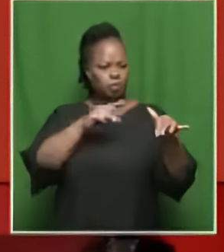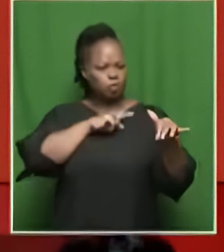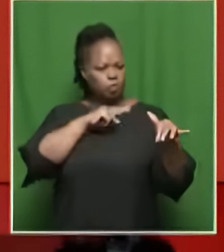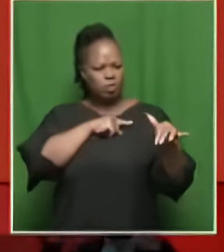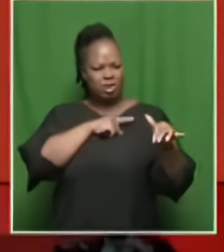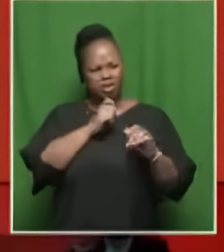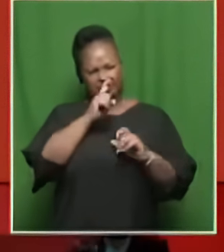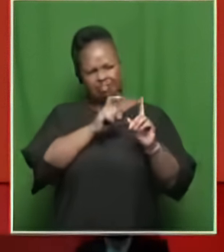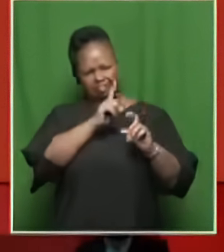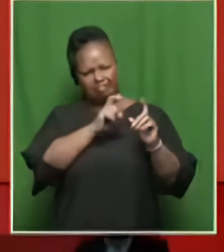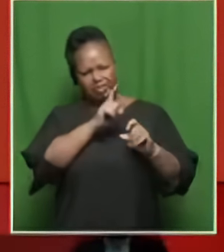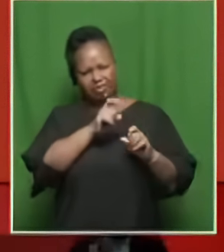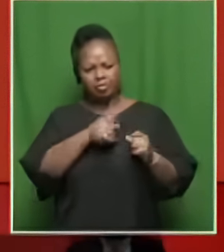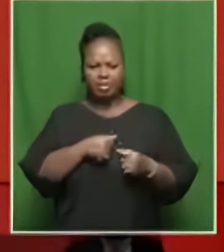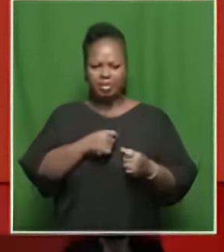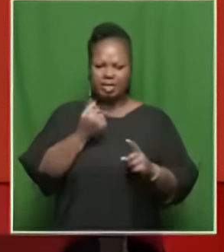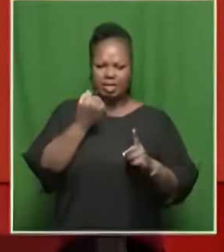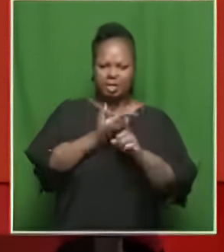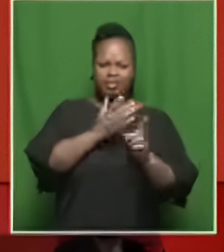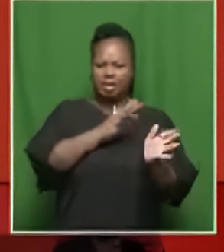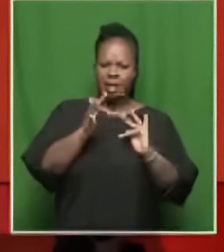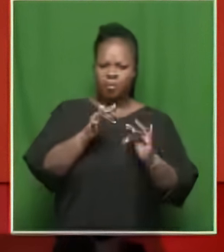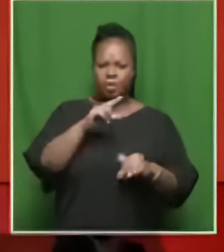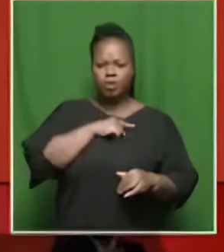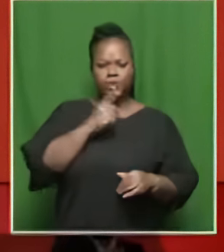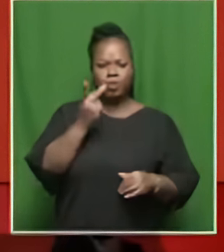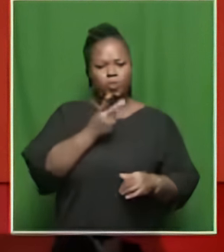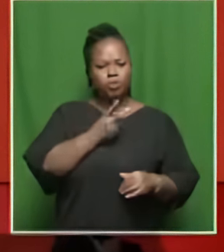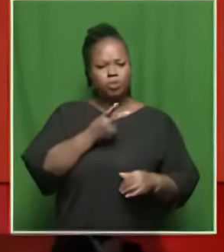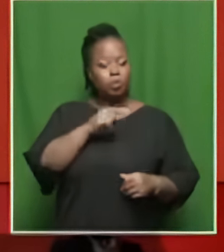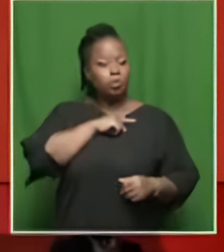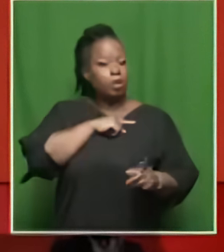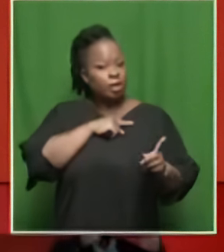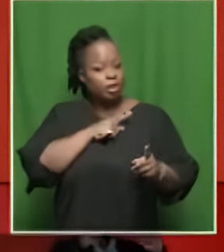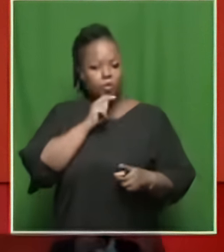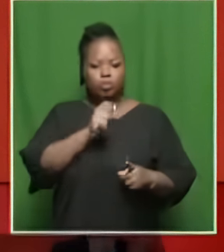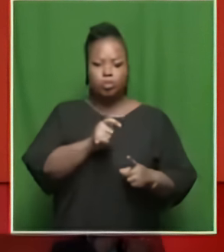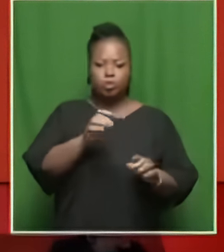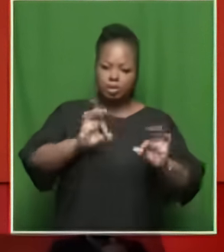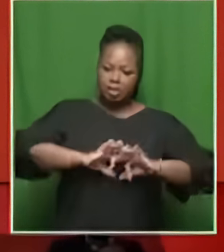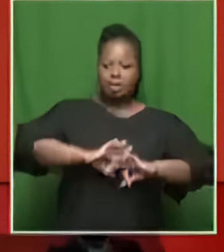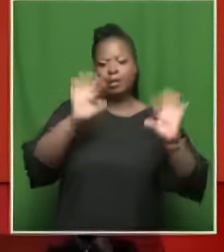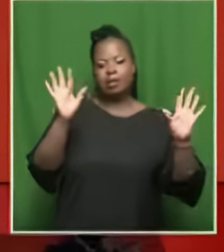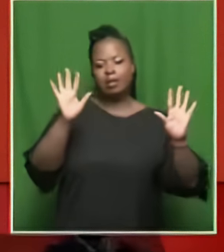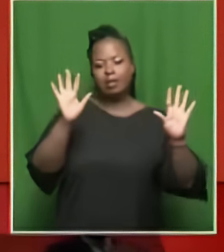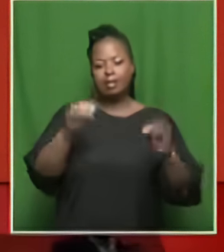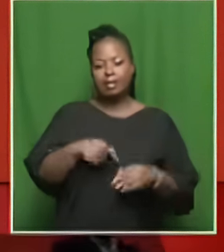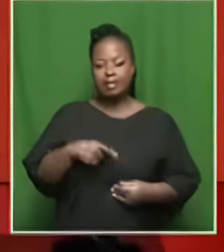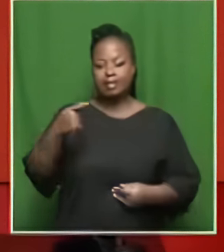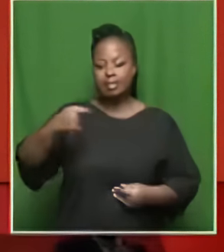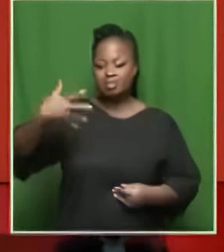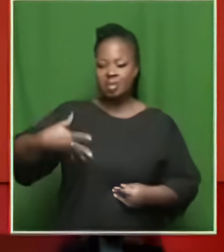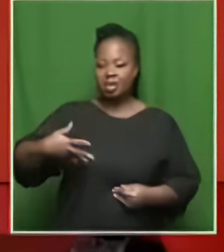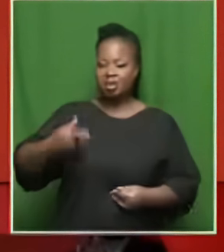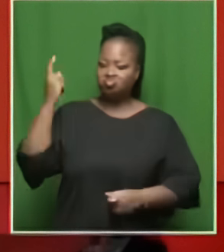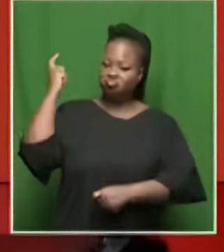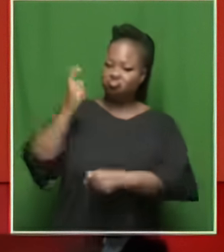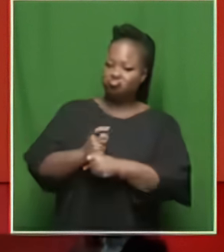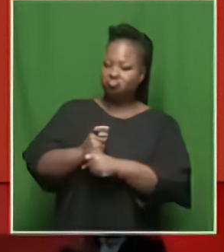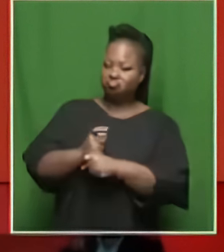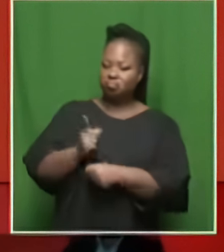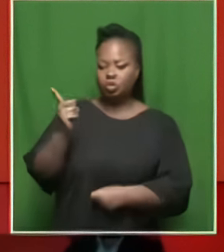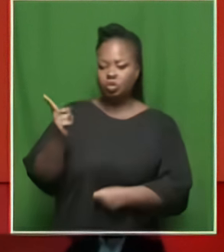about the credibility of these claims and the motivations behind them. It becomes evident then that the Speaker's refusal to